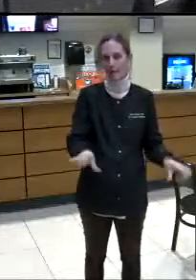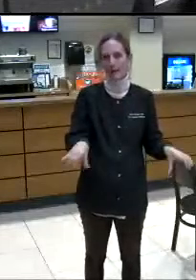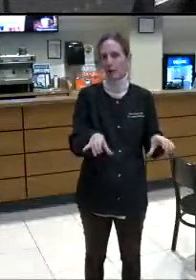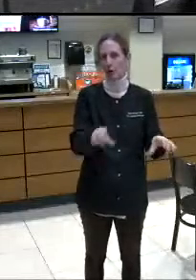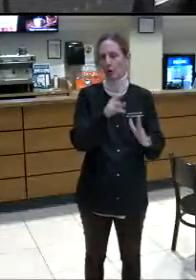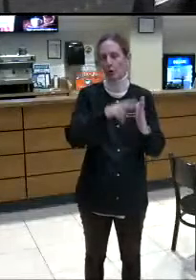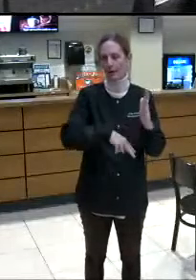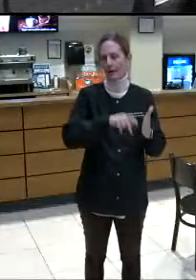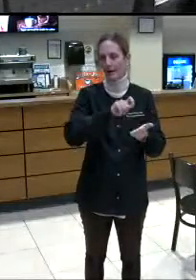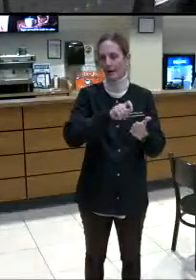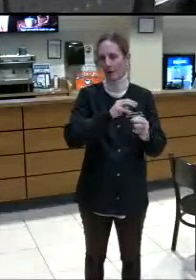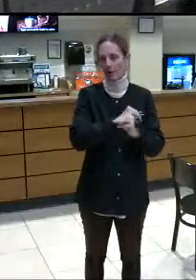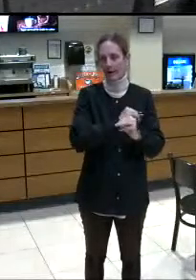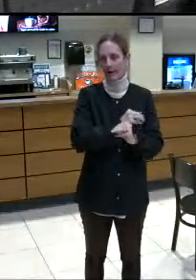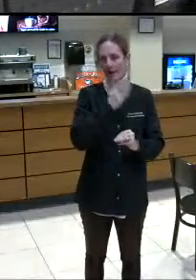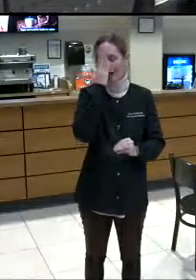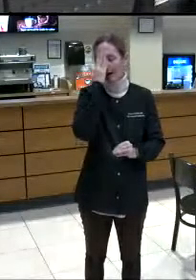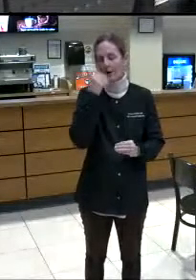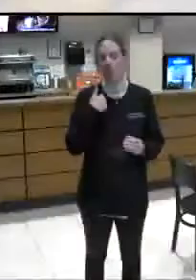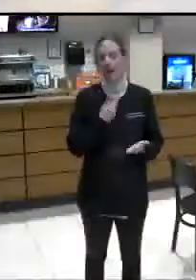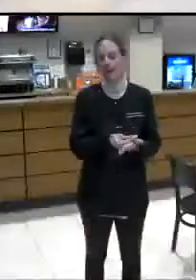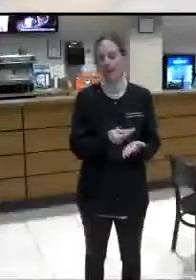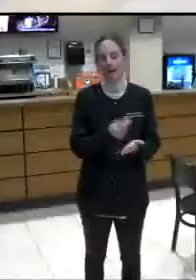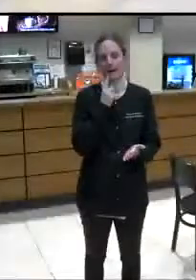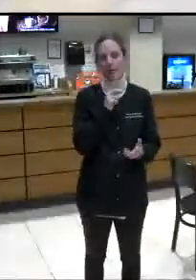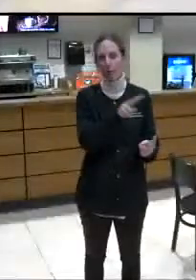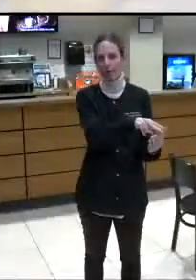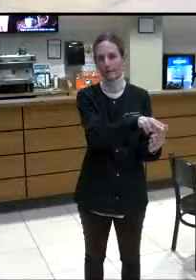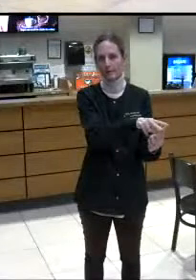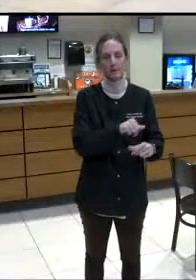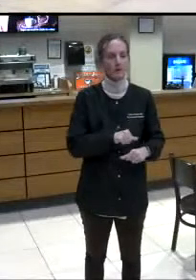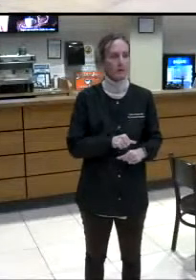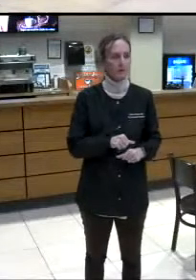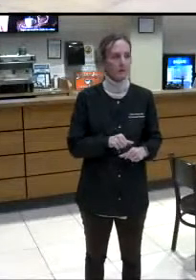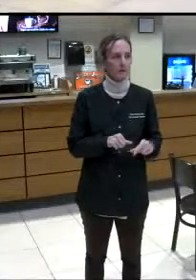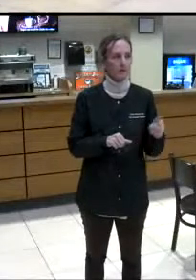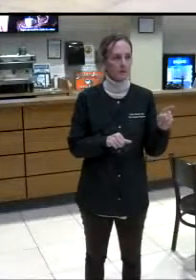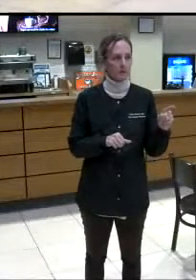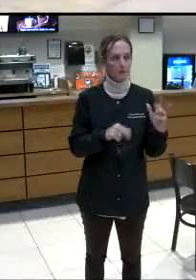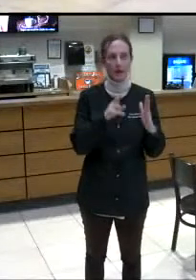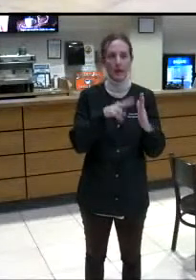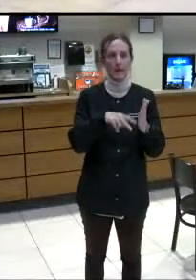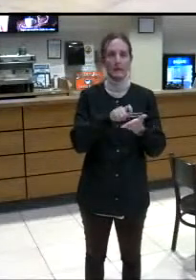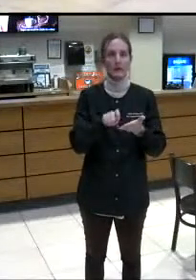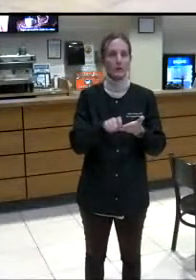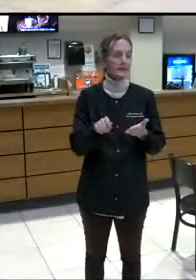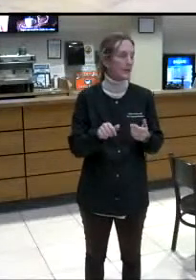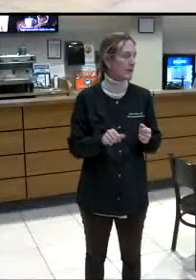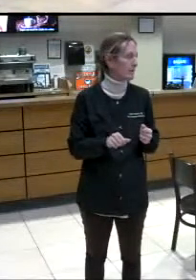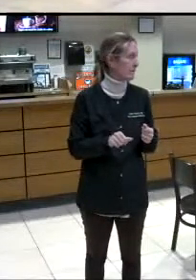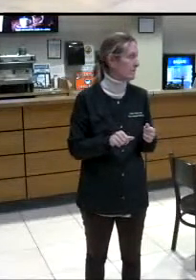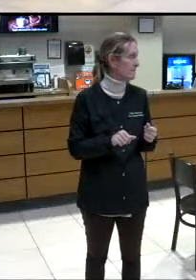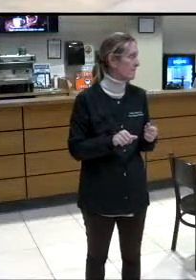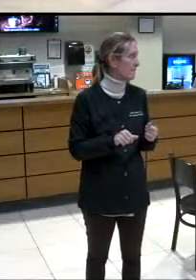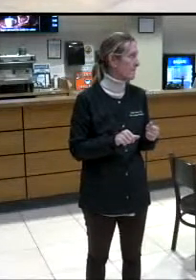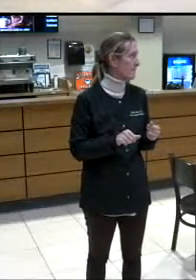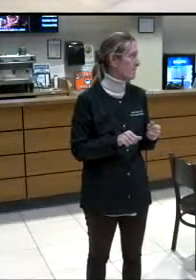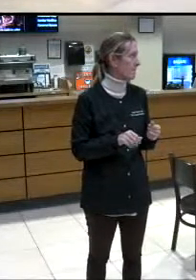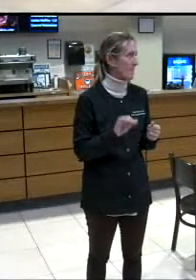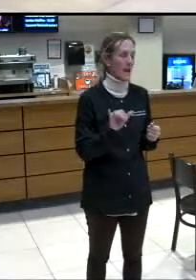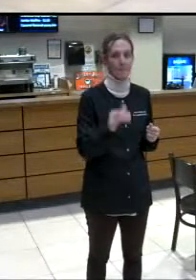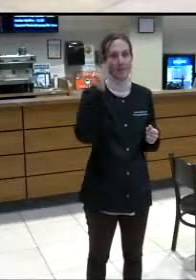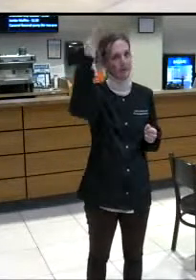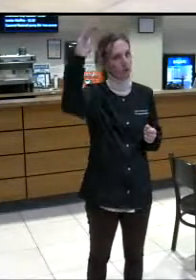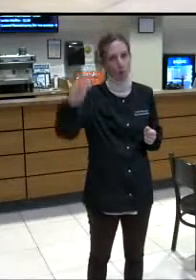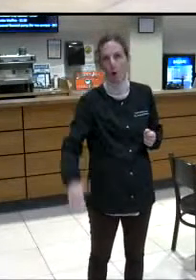cut funding for those programs. So the literacy, if Lisa, if you could scroll up, because this is a long list, Ms. Gallagher, the